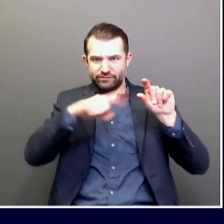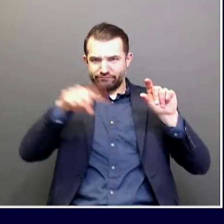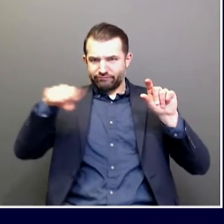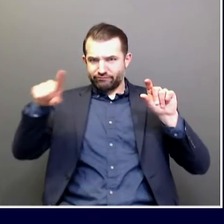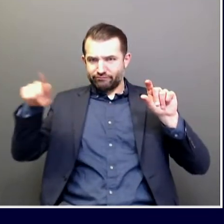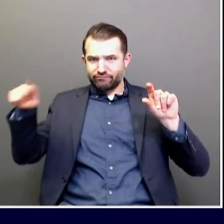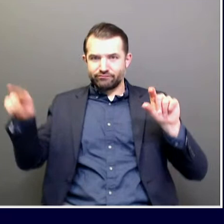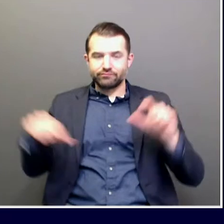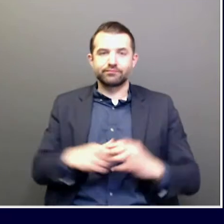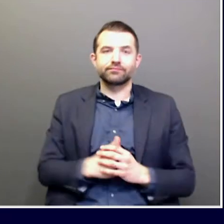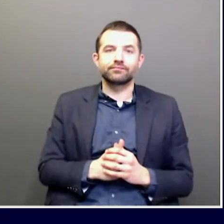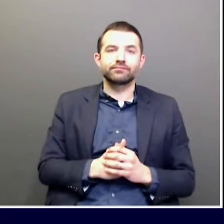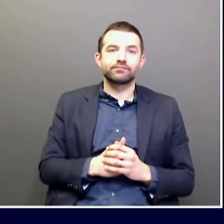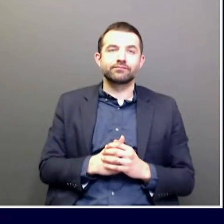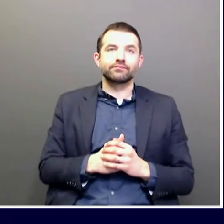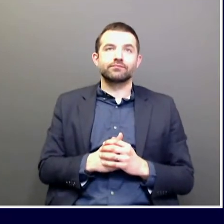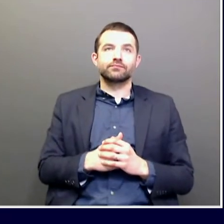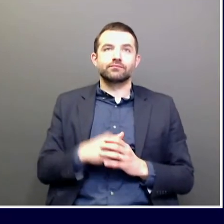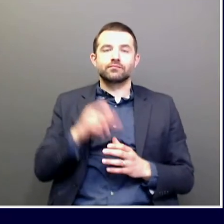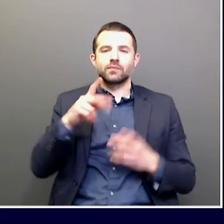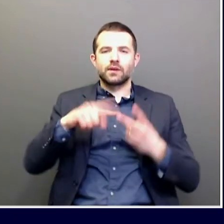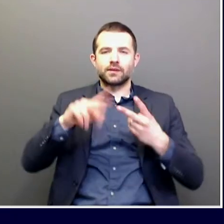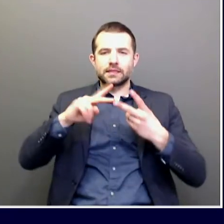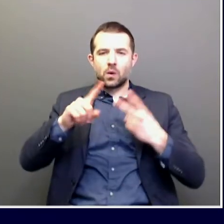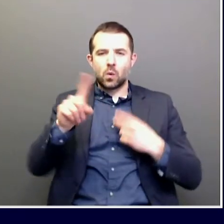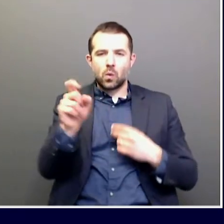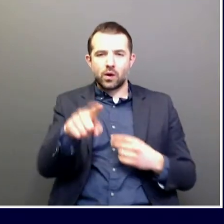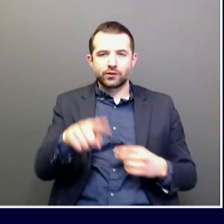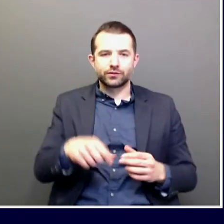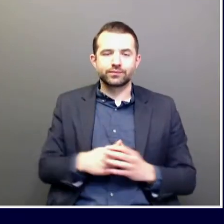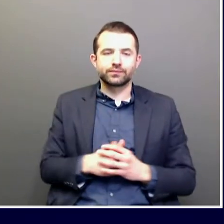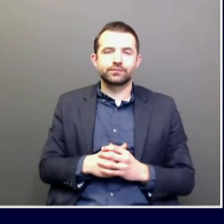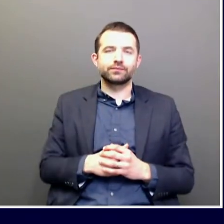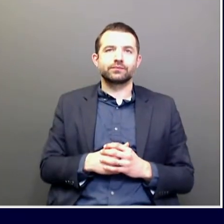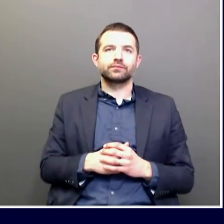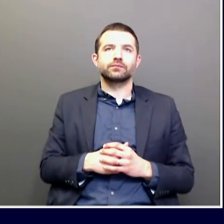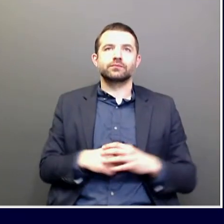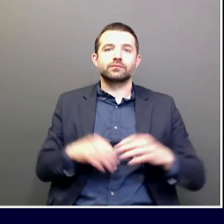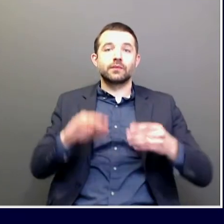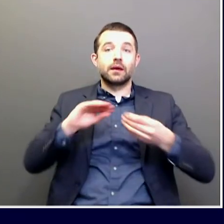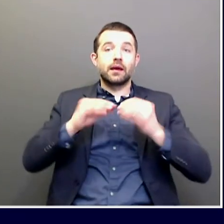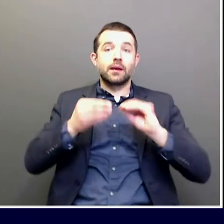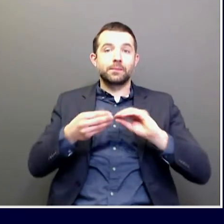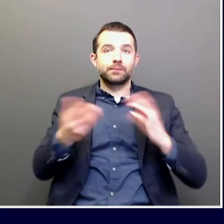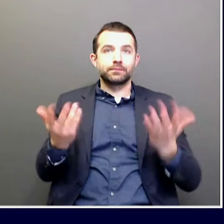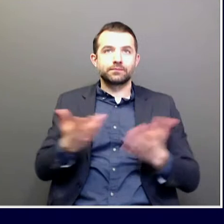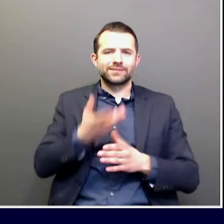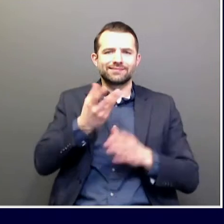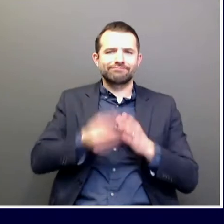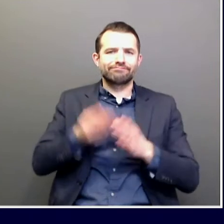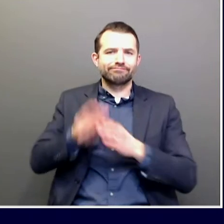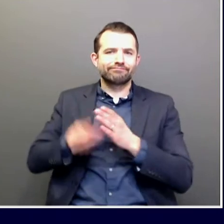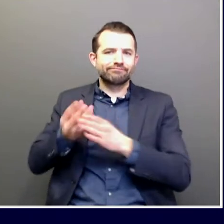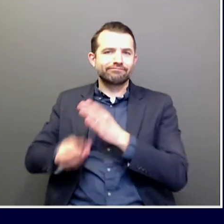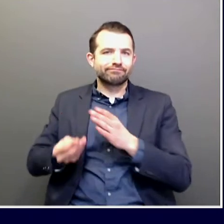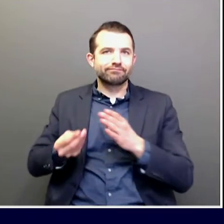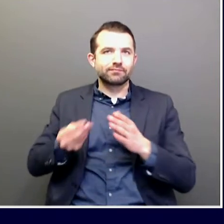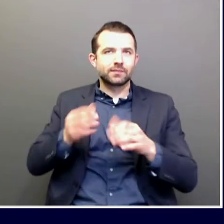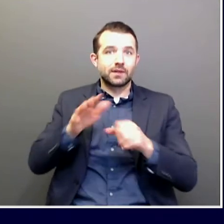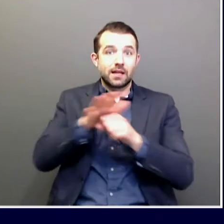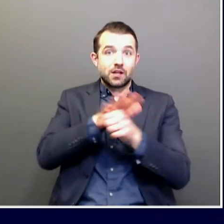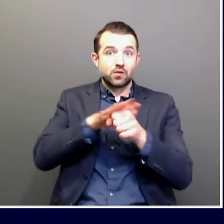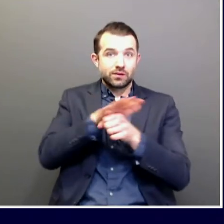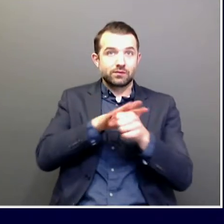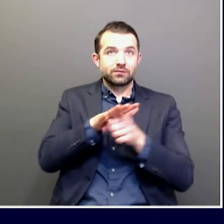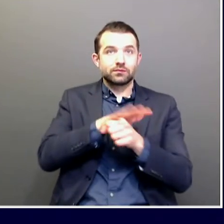that more young people died during those months than any other time. And I'm wondering if you could maybe provide some insight into that, because